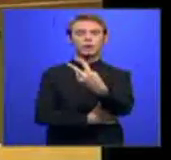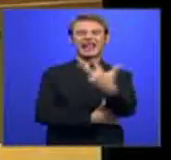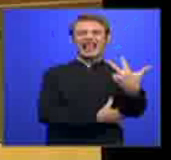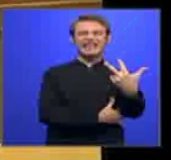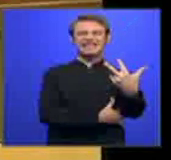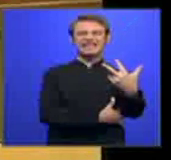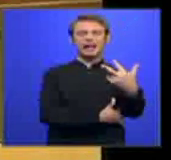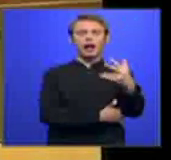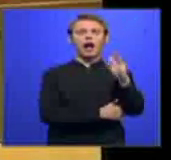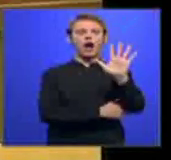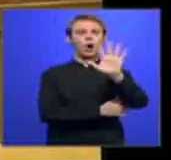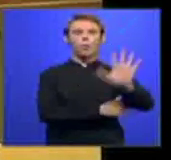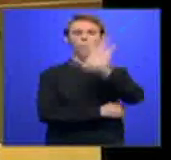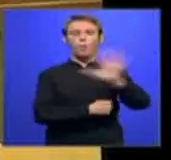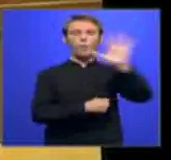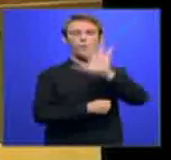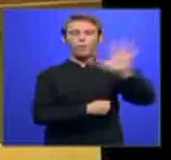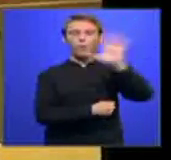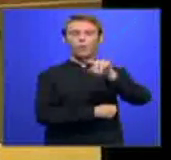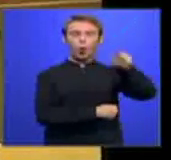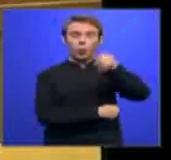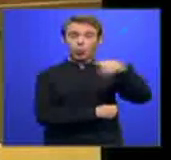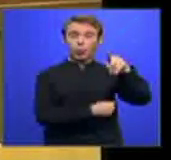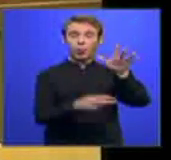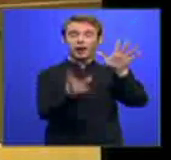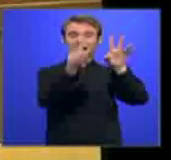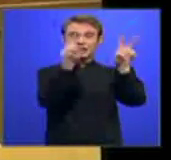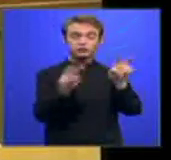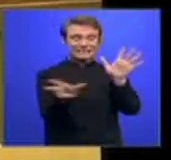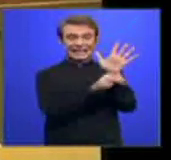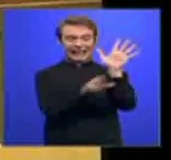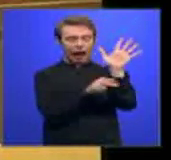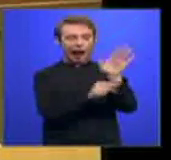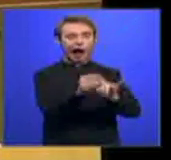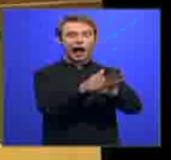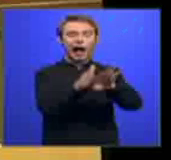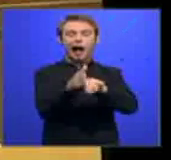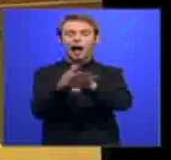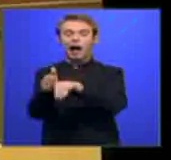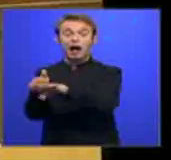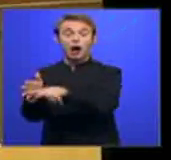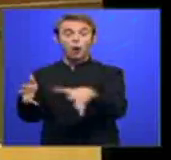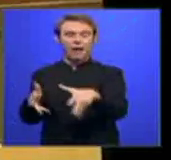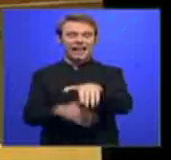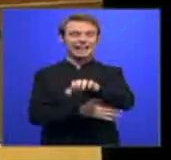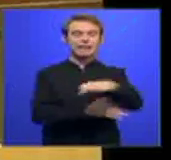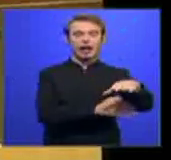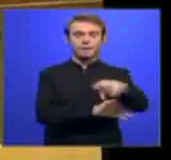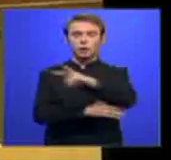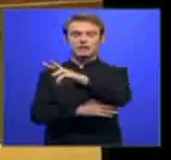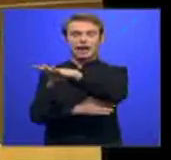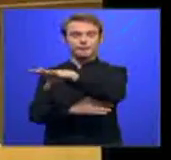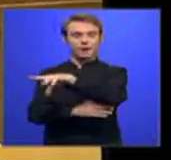hydro technologies to be developed in the Eastern Cape, Western Cape, Northern Cape,